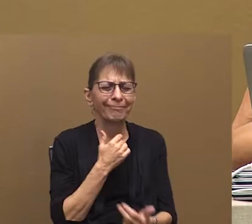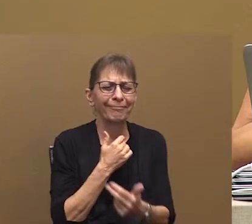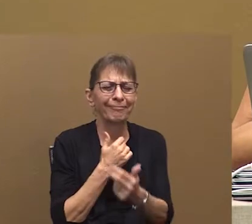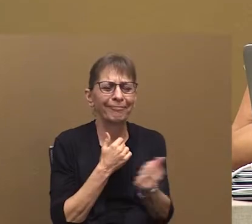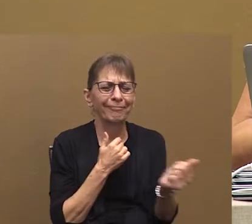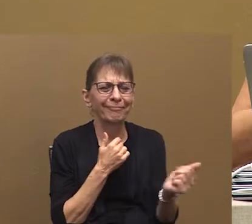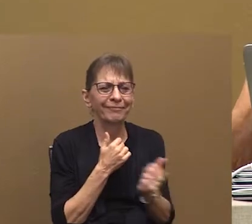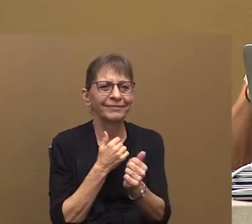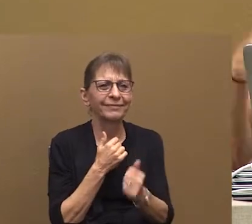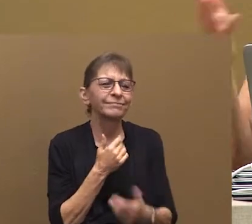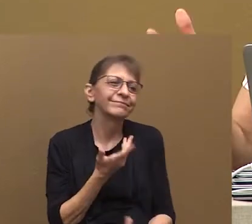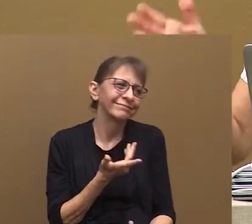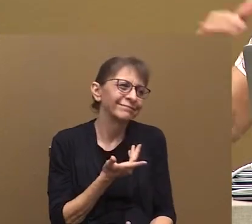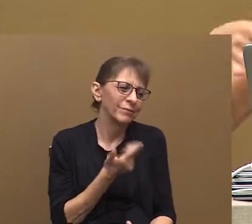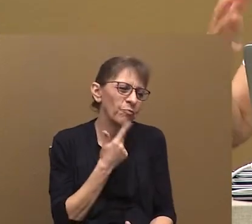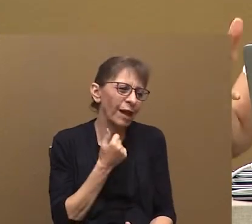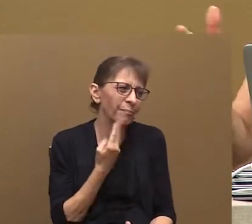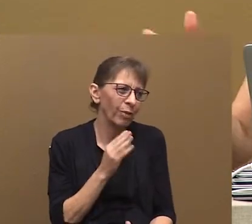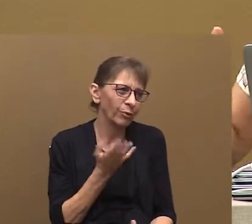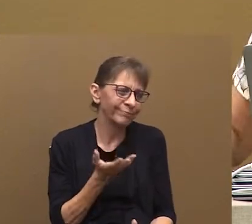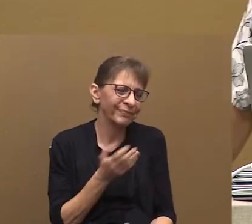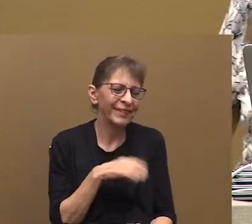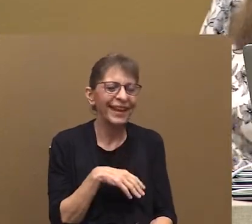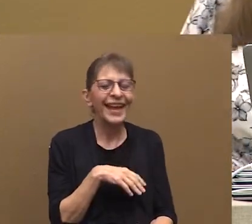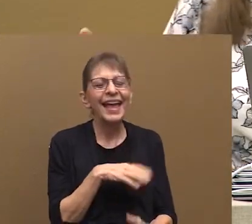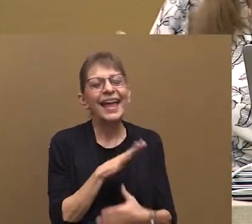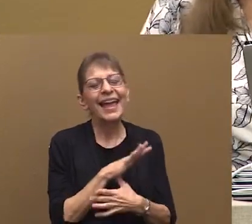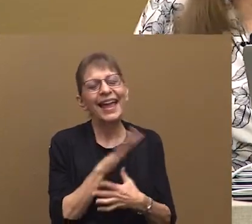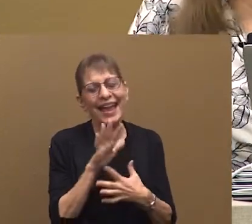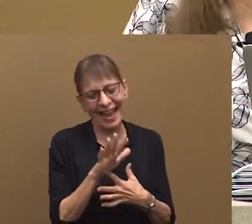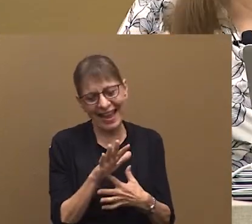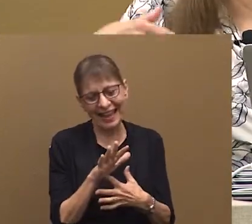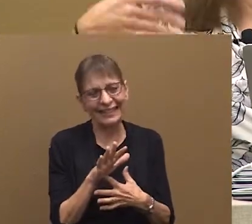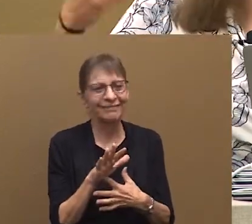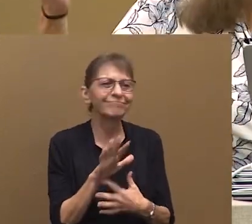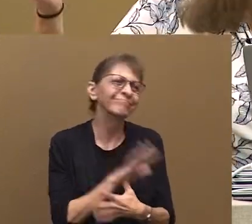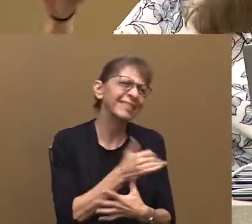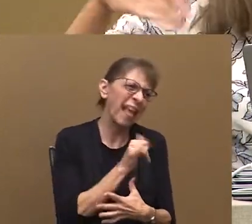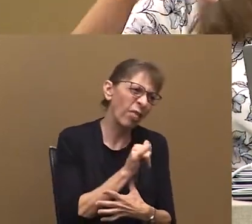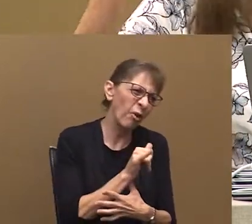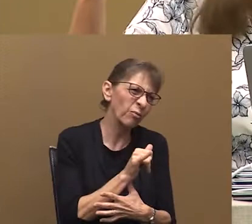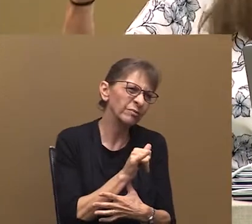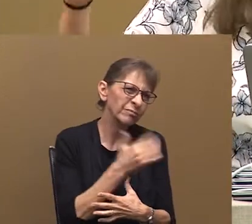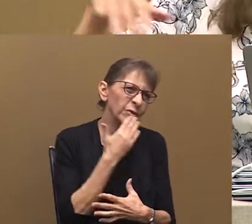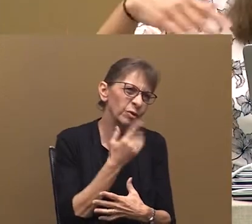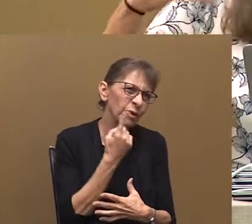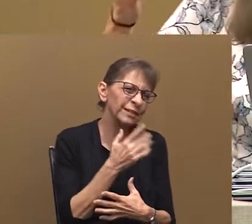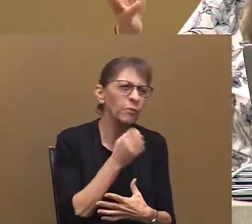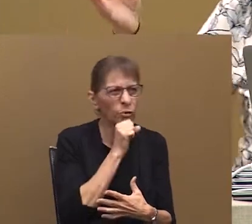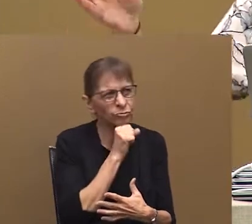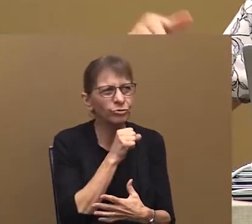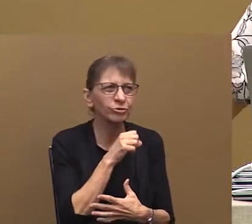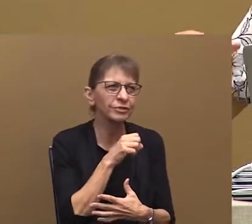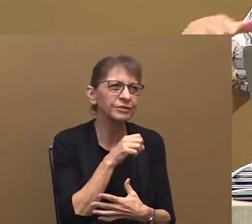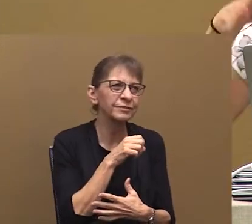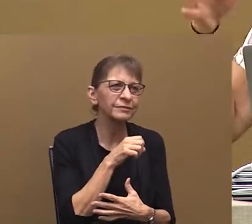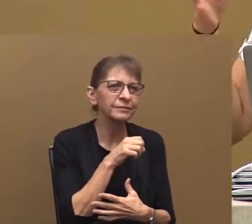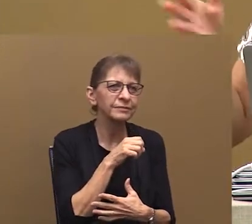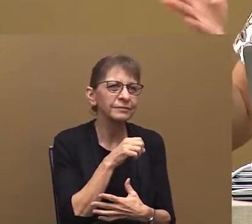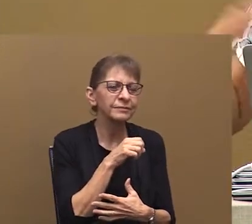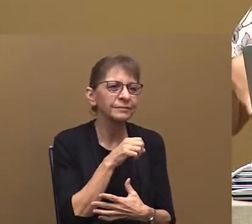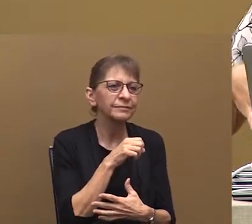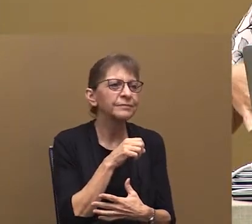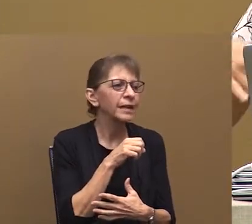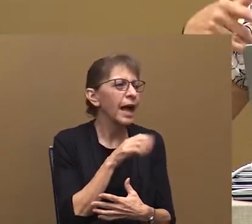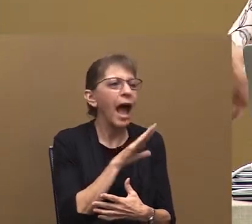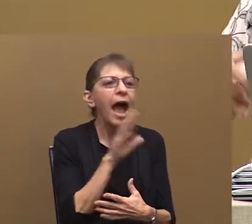like red and blue, and yellow and pink and orange and not